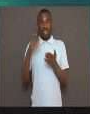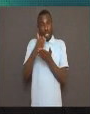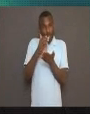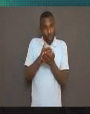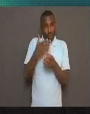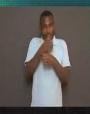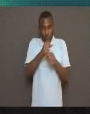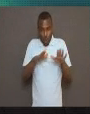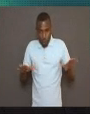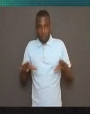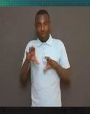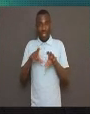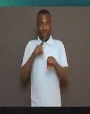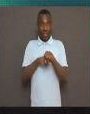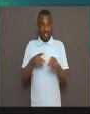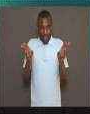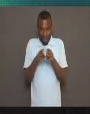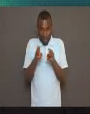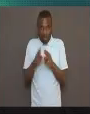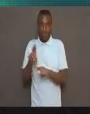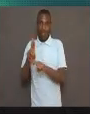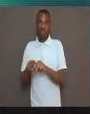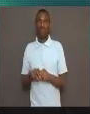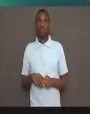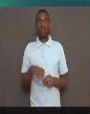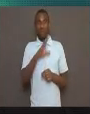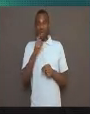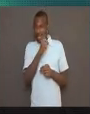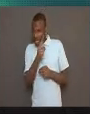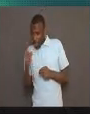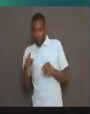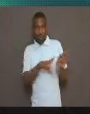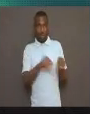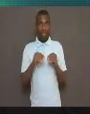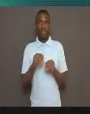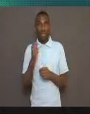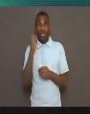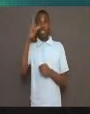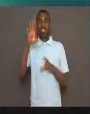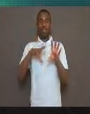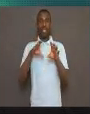make sure that everyone understands the terms we have learned.